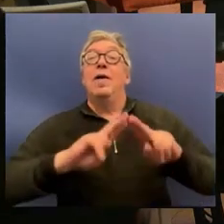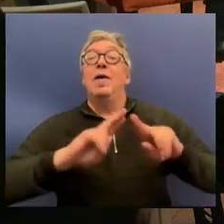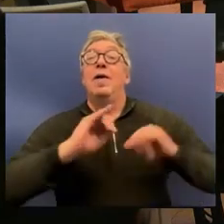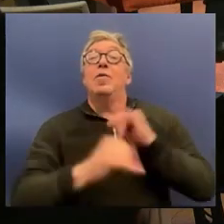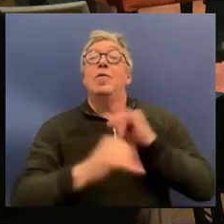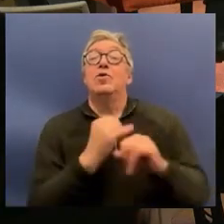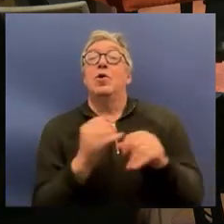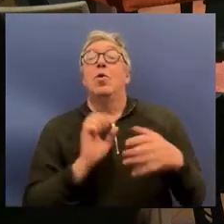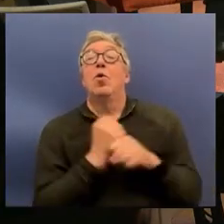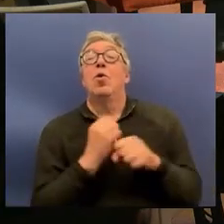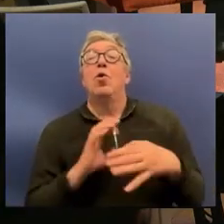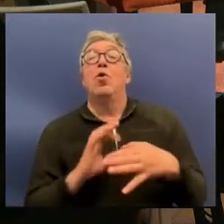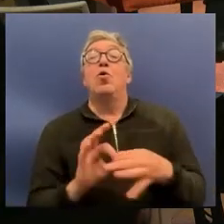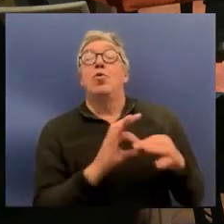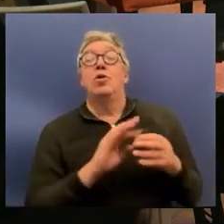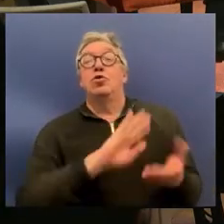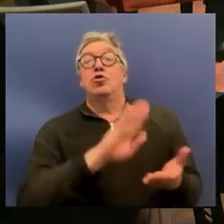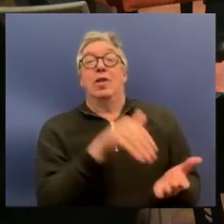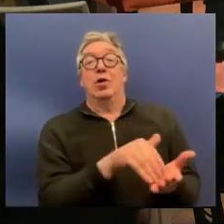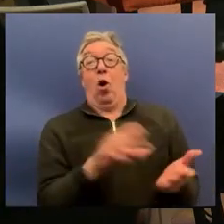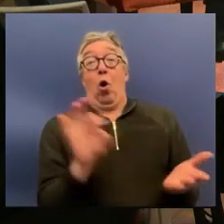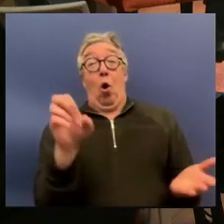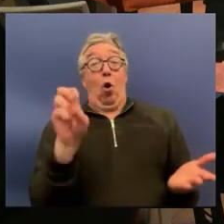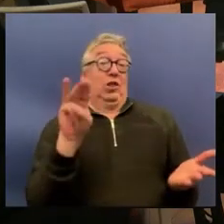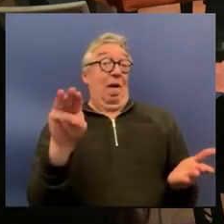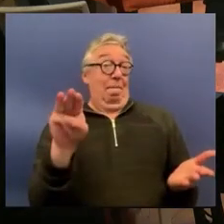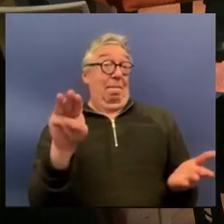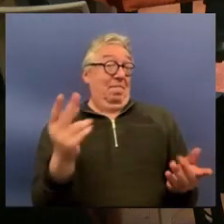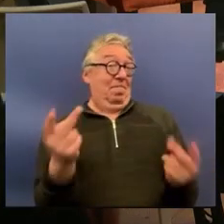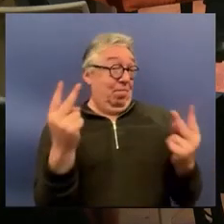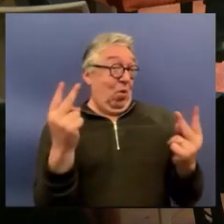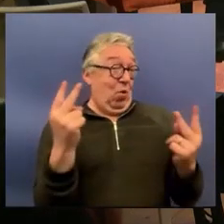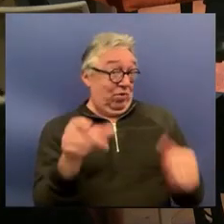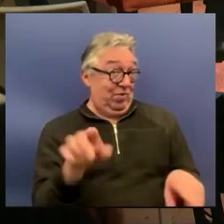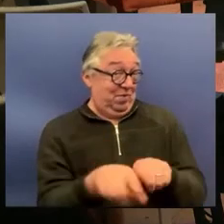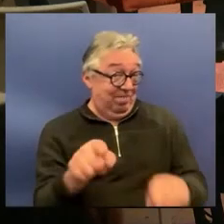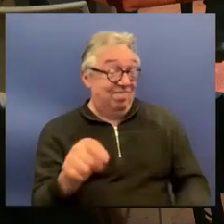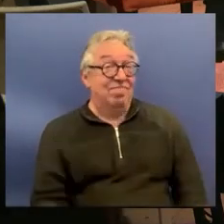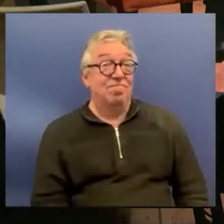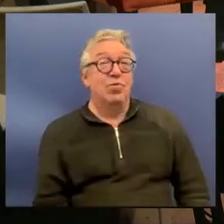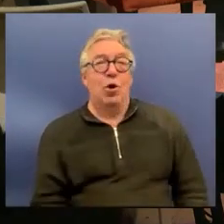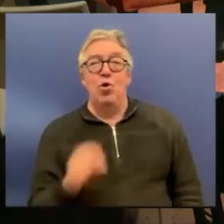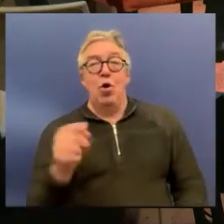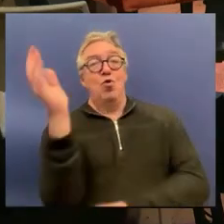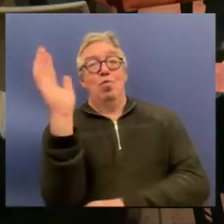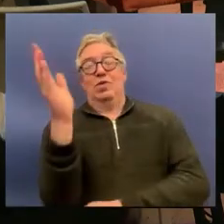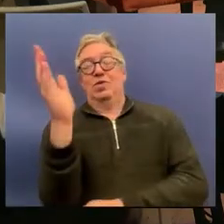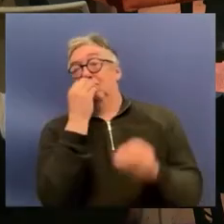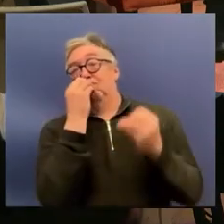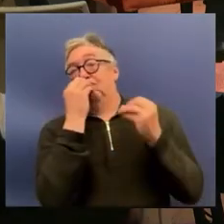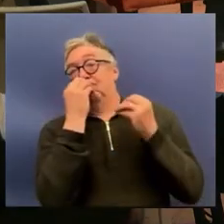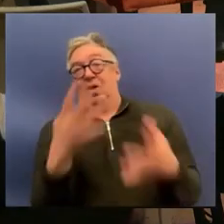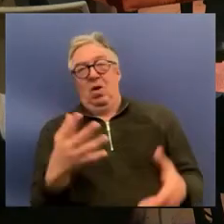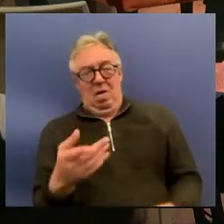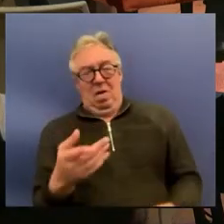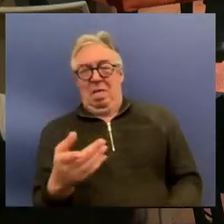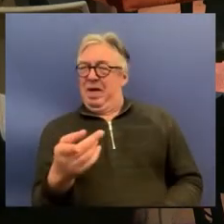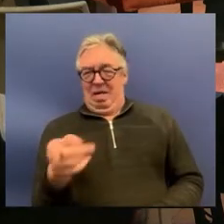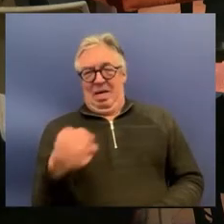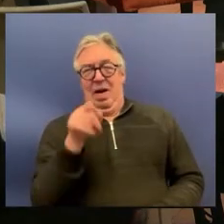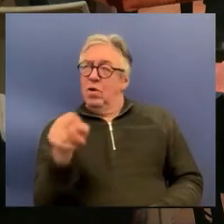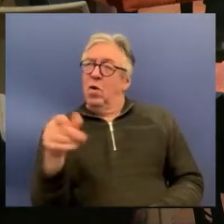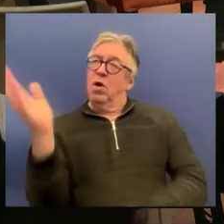Oxfam plays a big role. And your presentation, your tool, which I think is amazing, made me think about the work that I do in my everyday